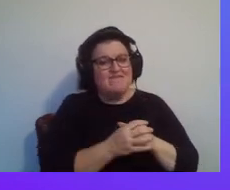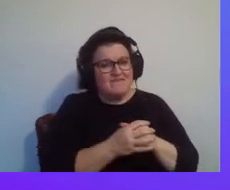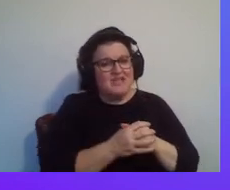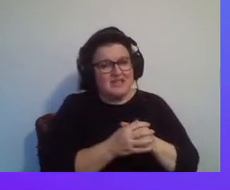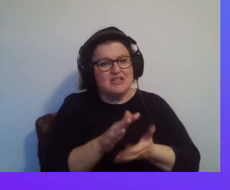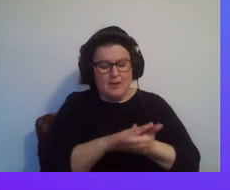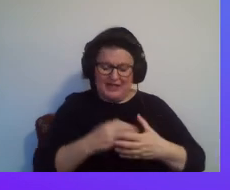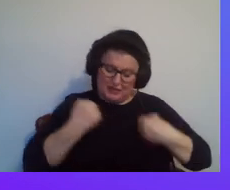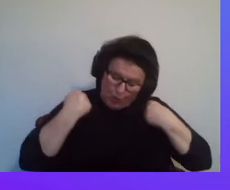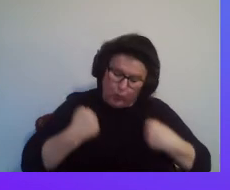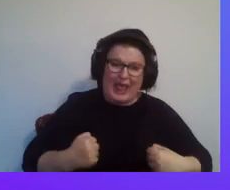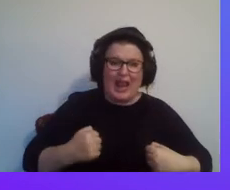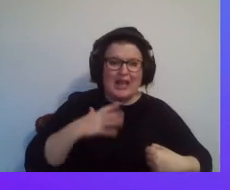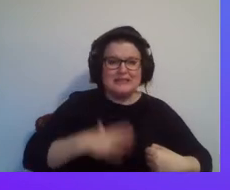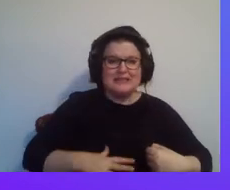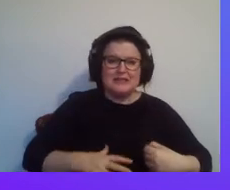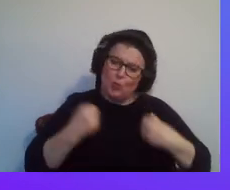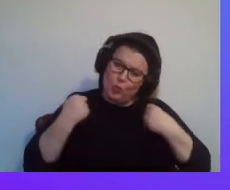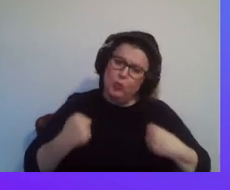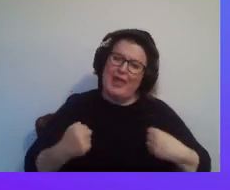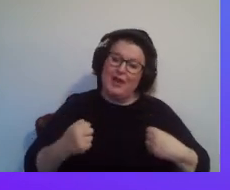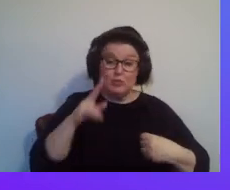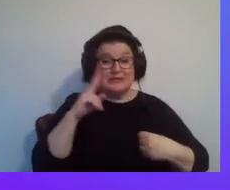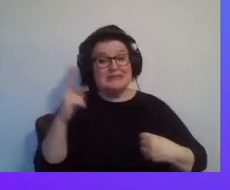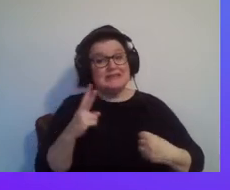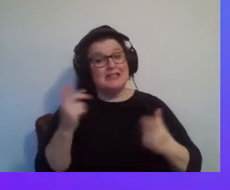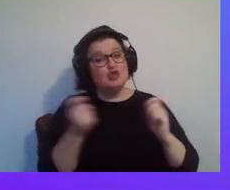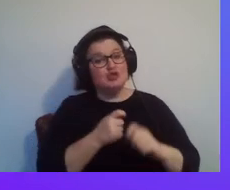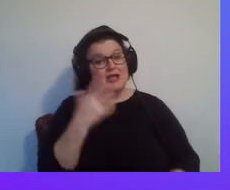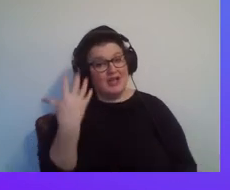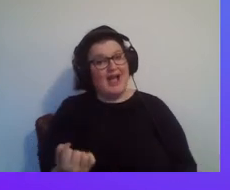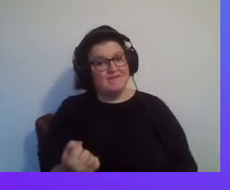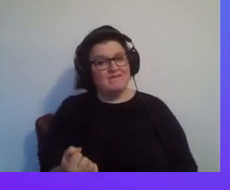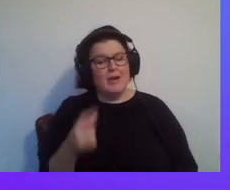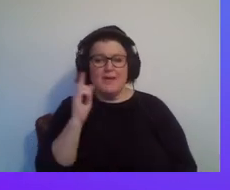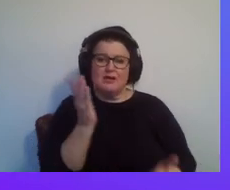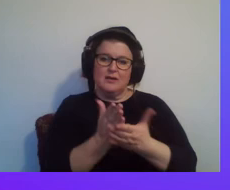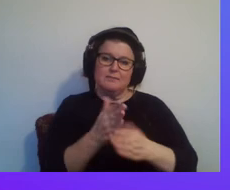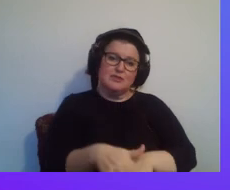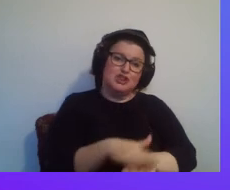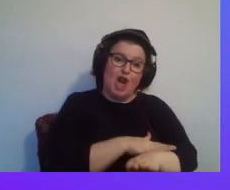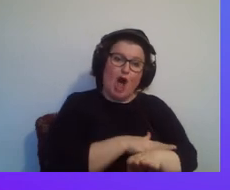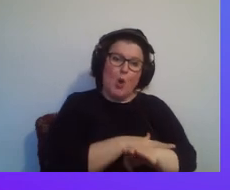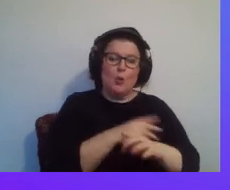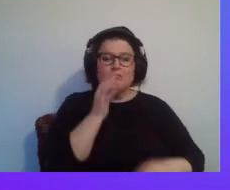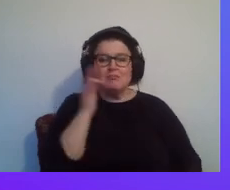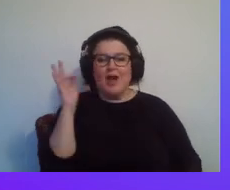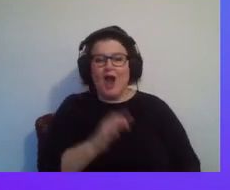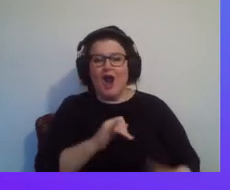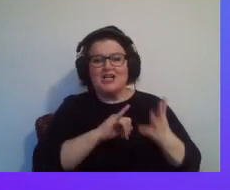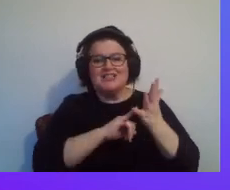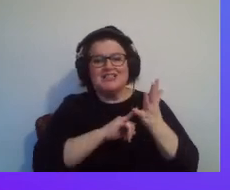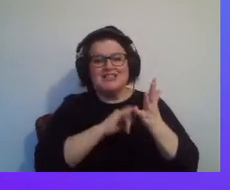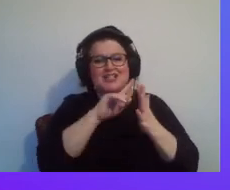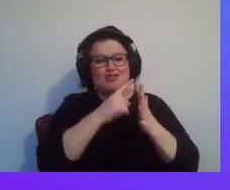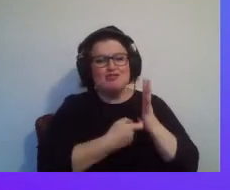that I think is needed now. But we are seeing change. That change is too slow. Thank you. Serena, listen,